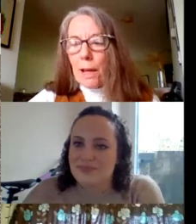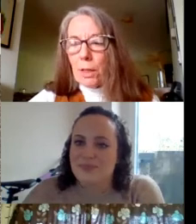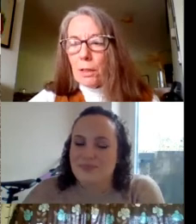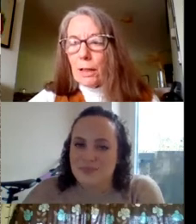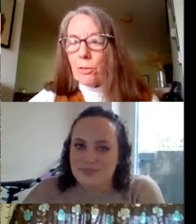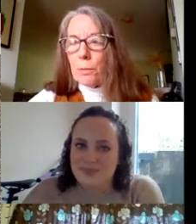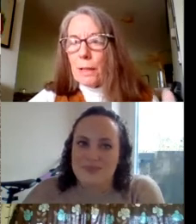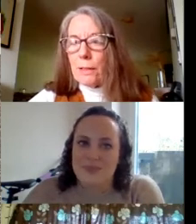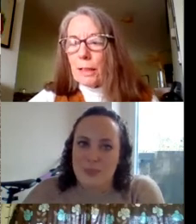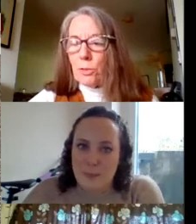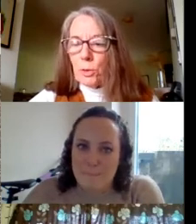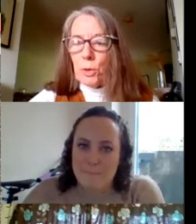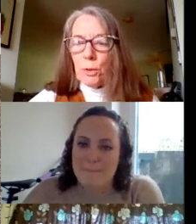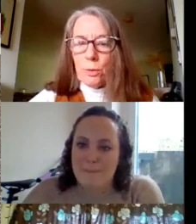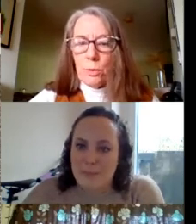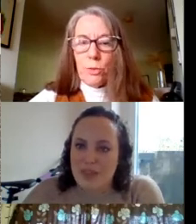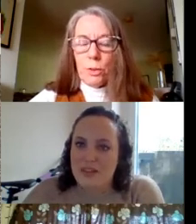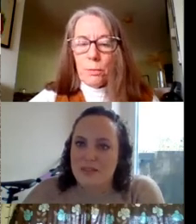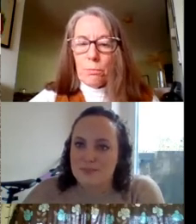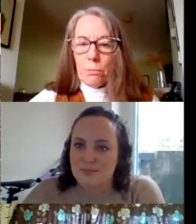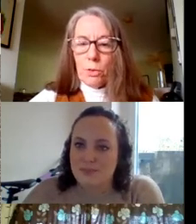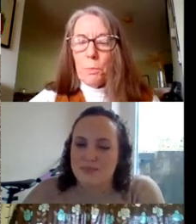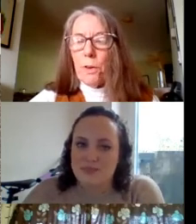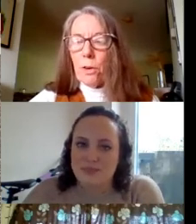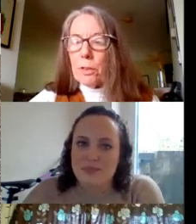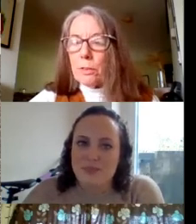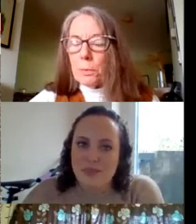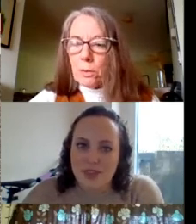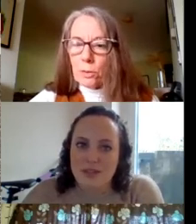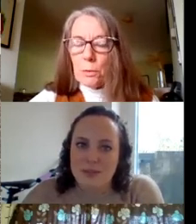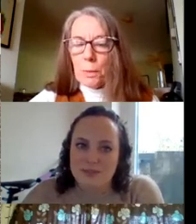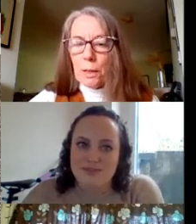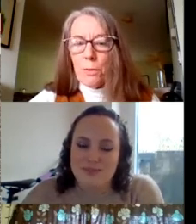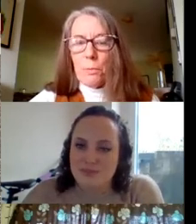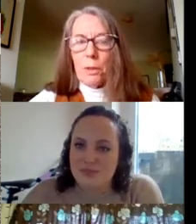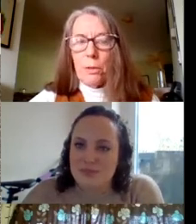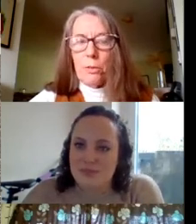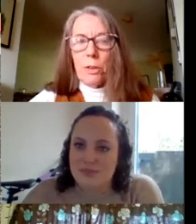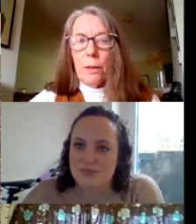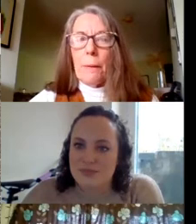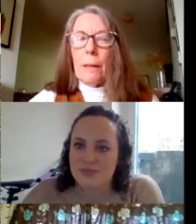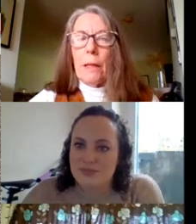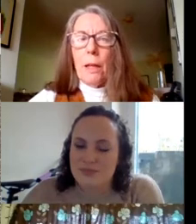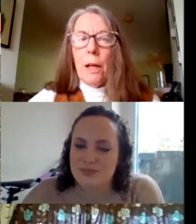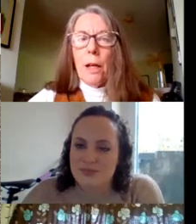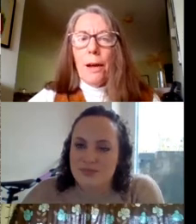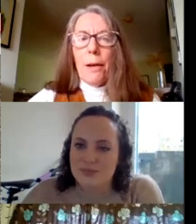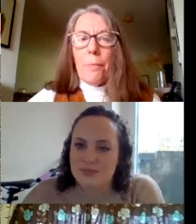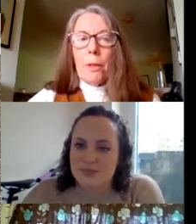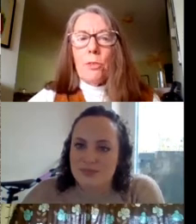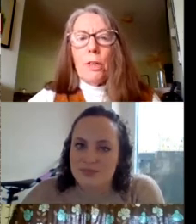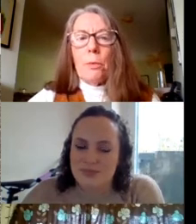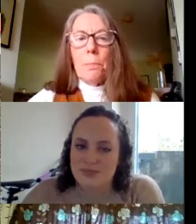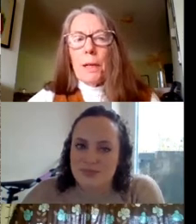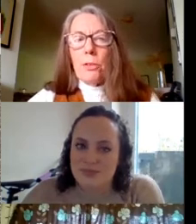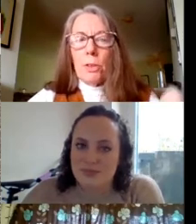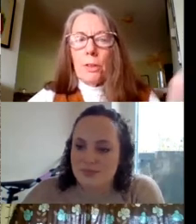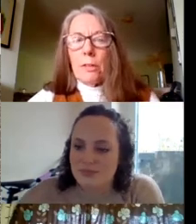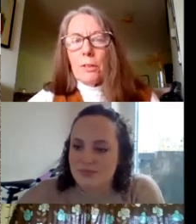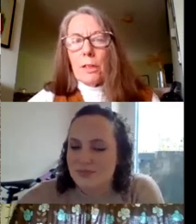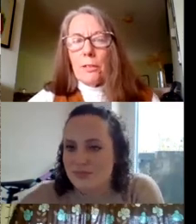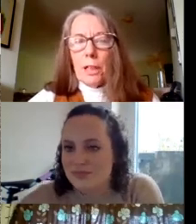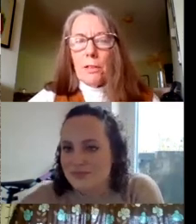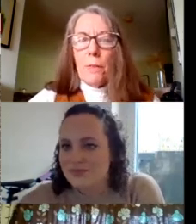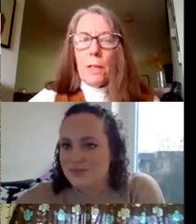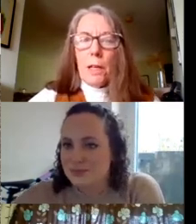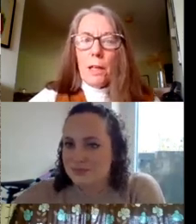Mary, and it actually made the national news just before Christmas, so you might have come across her. And she was a patient, as